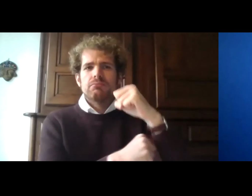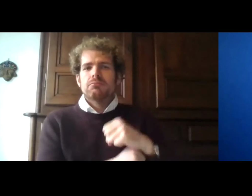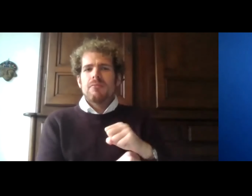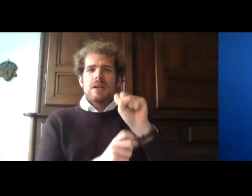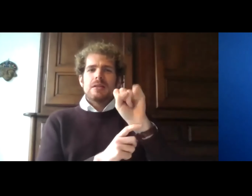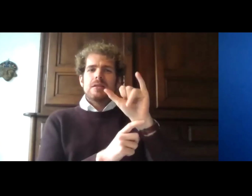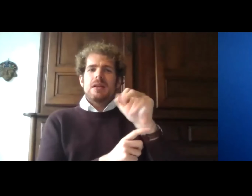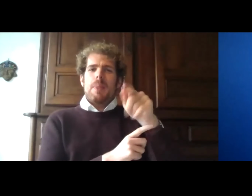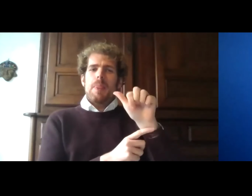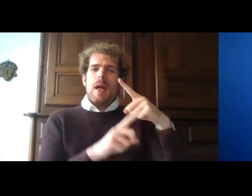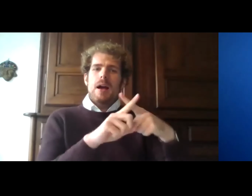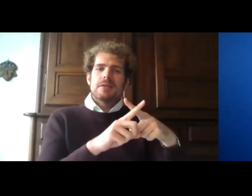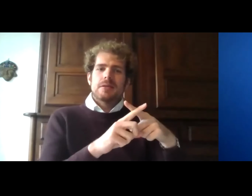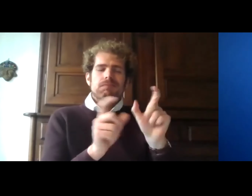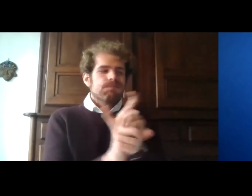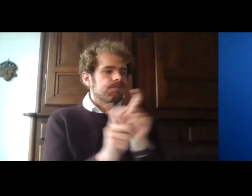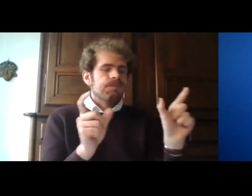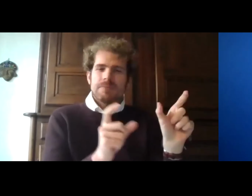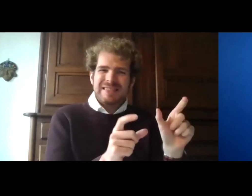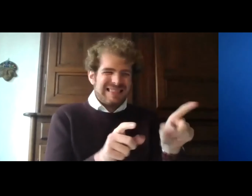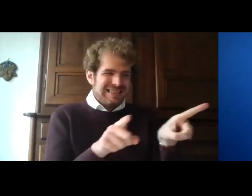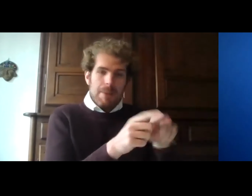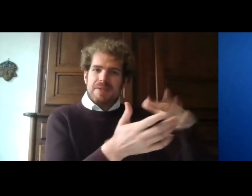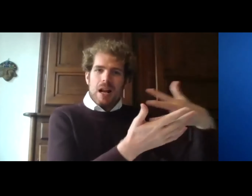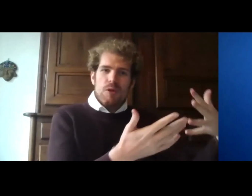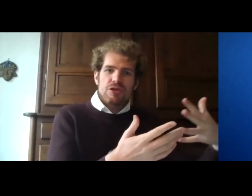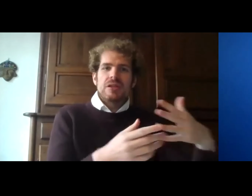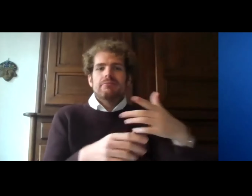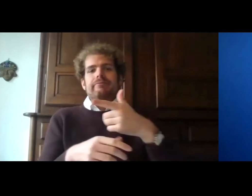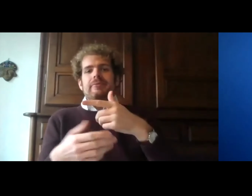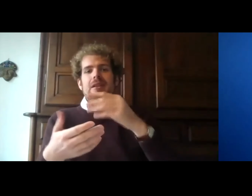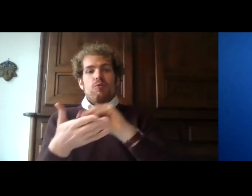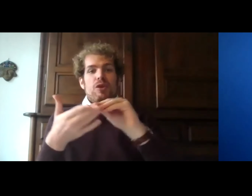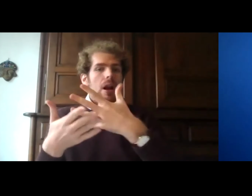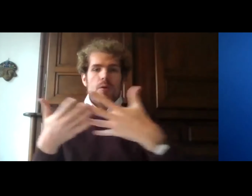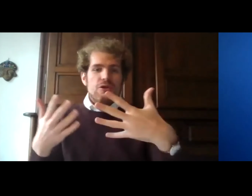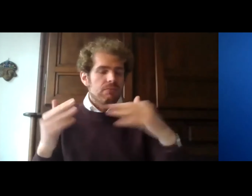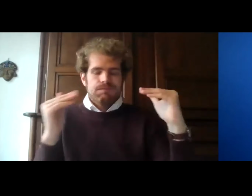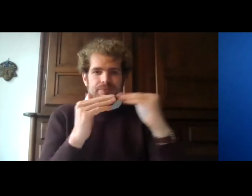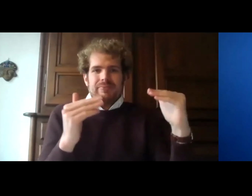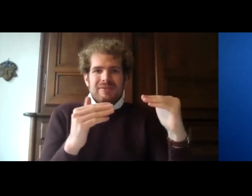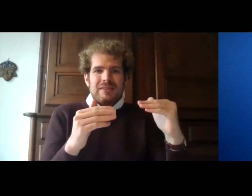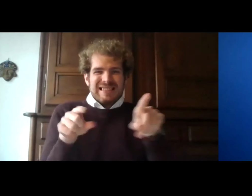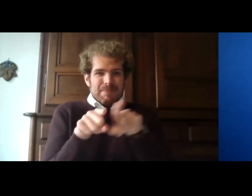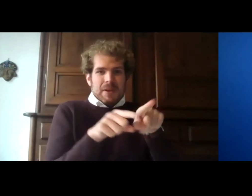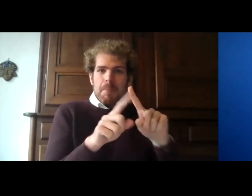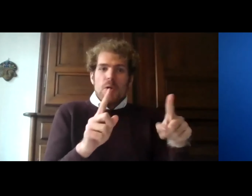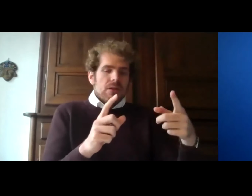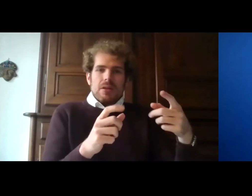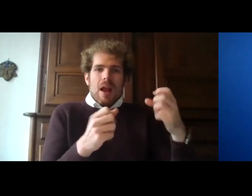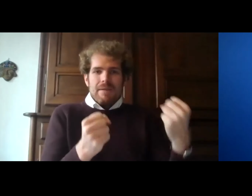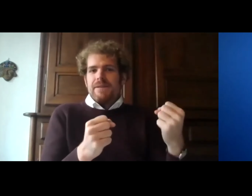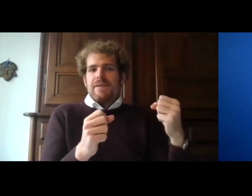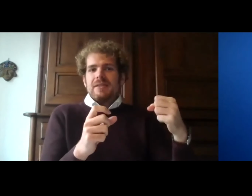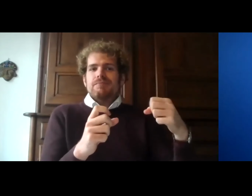have grammar and structure, syntax, and all the things that spoken languages have to be considered full-on languages. So